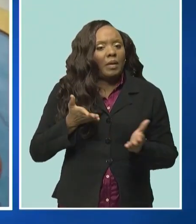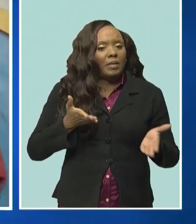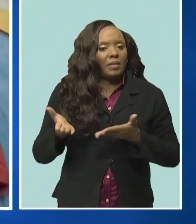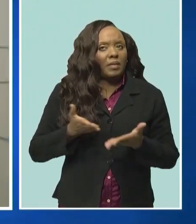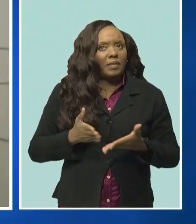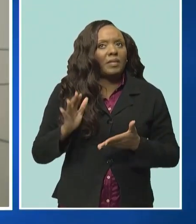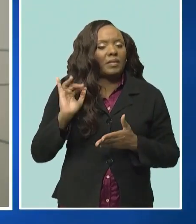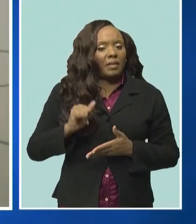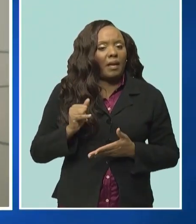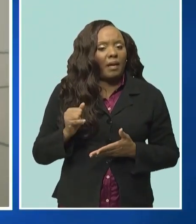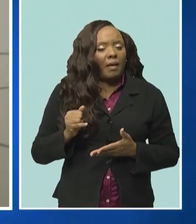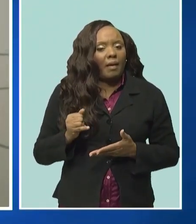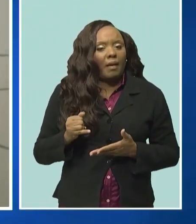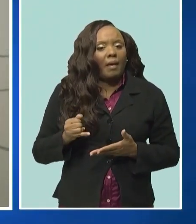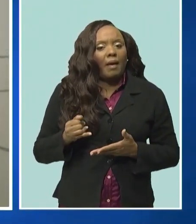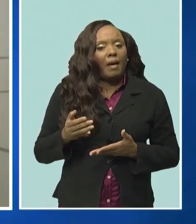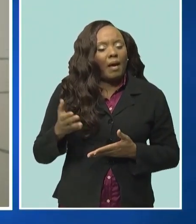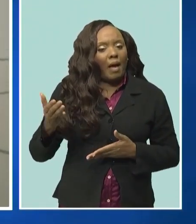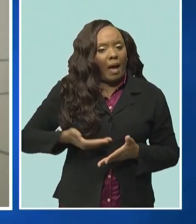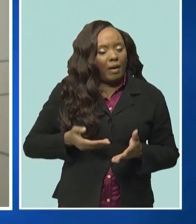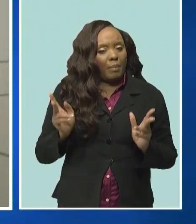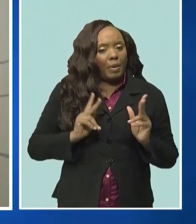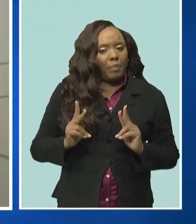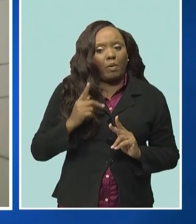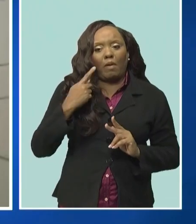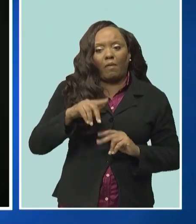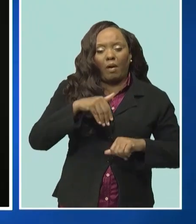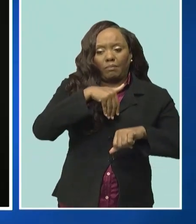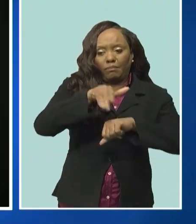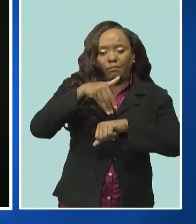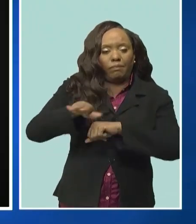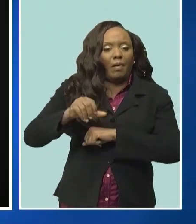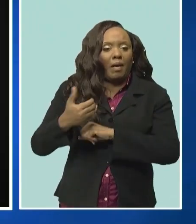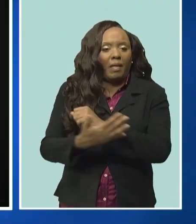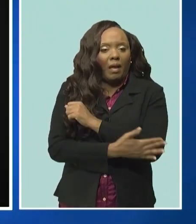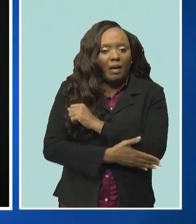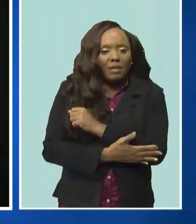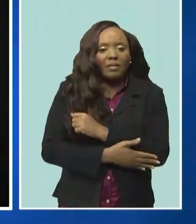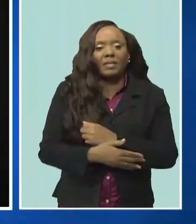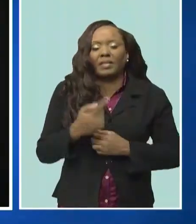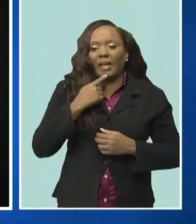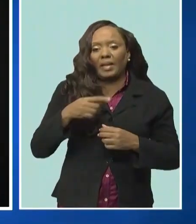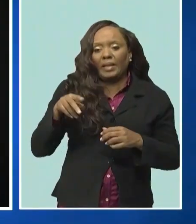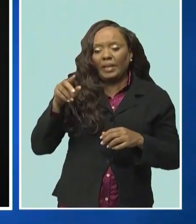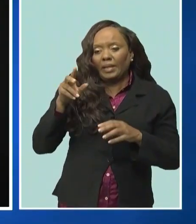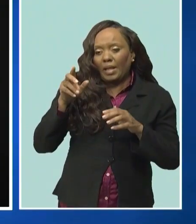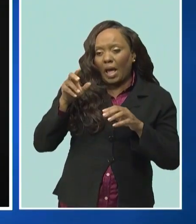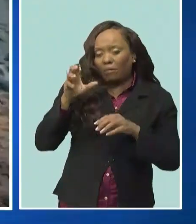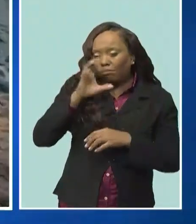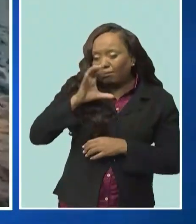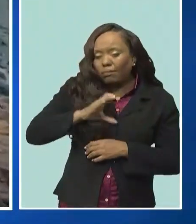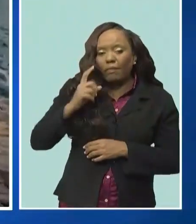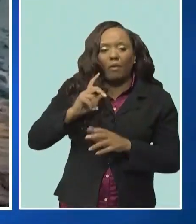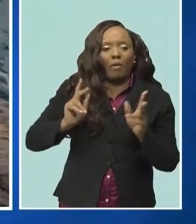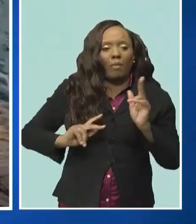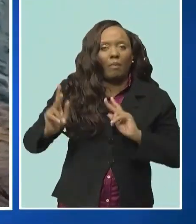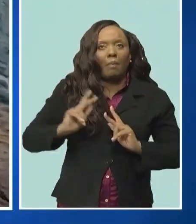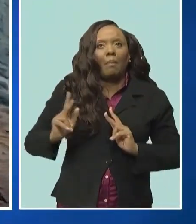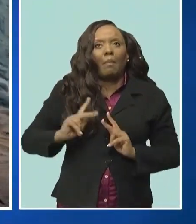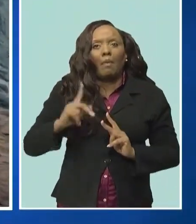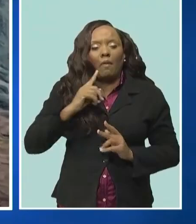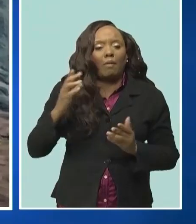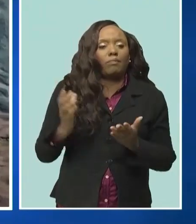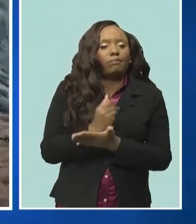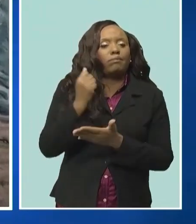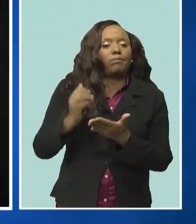News her company has been given the green light to source talent from Barbados and other regions for vacancies. This marks